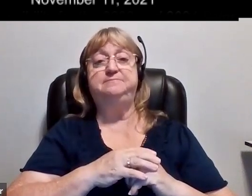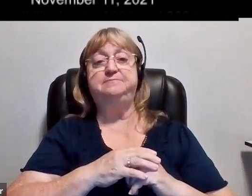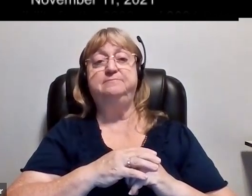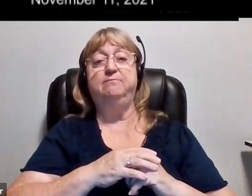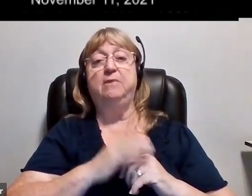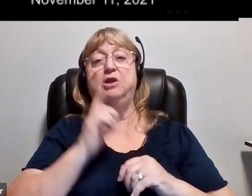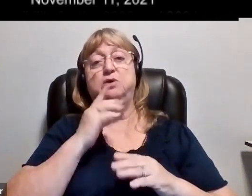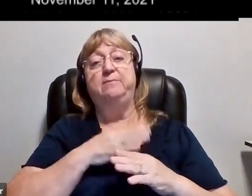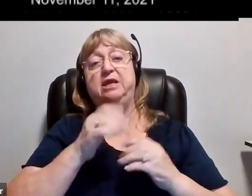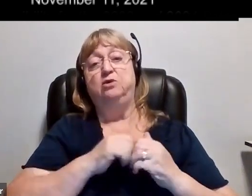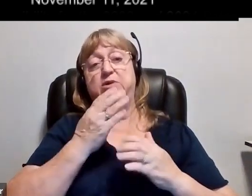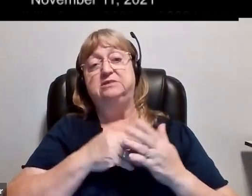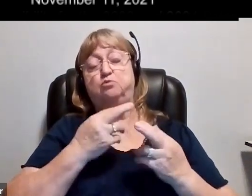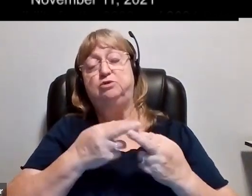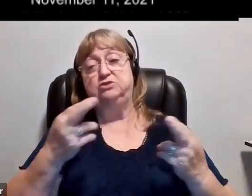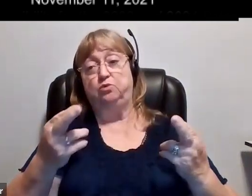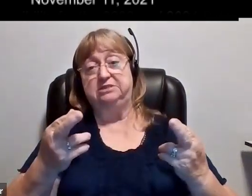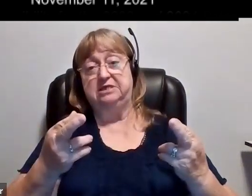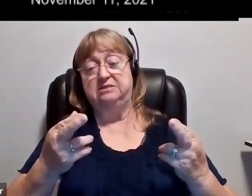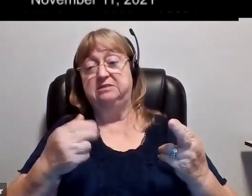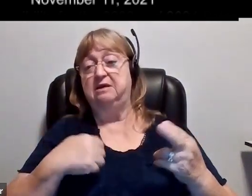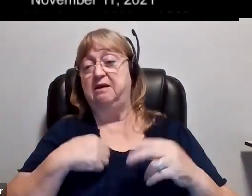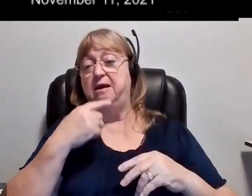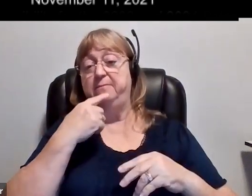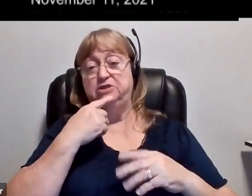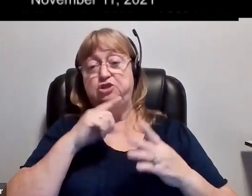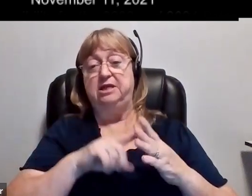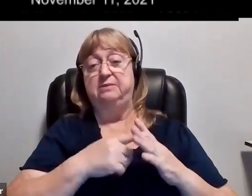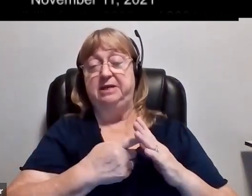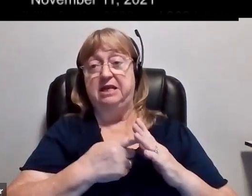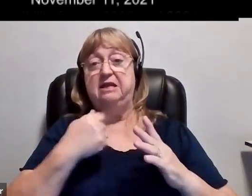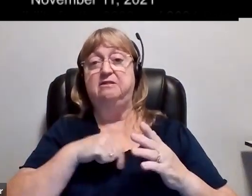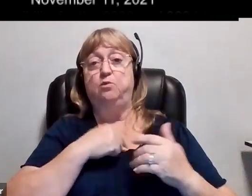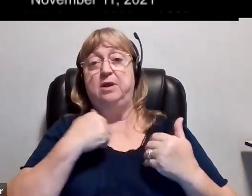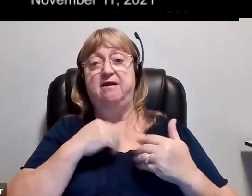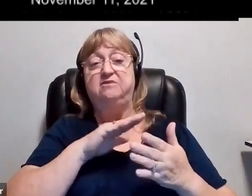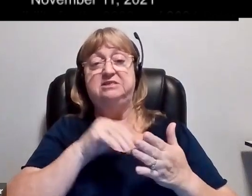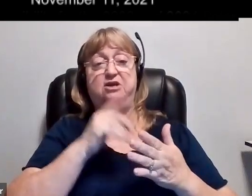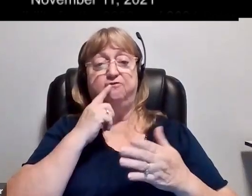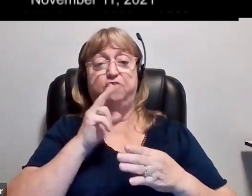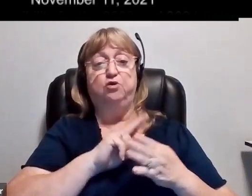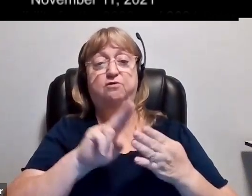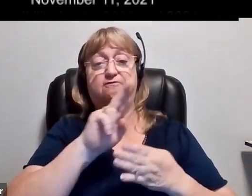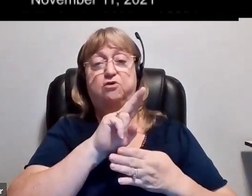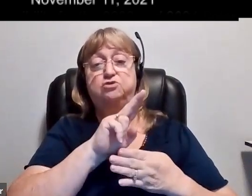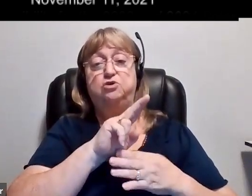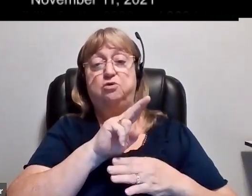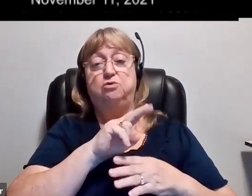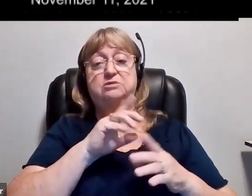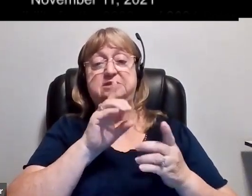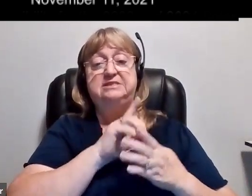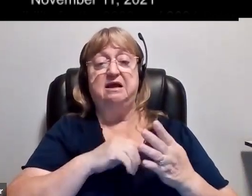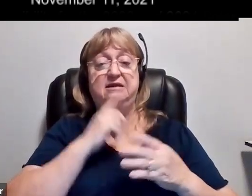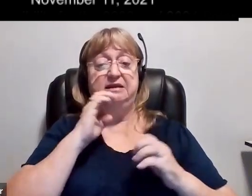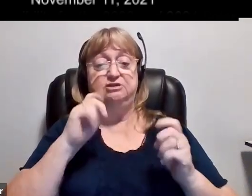So I'm going to end with some resources. I mentioned at the beginning, we have the Center for Universal Design and Education, the foundation for all